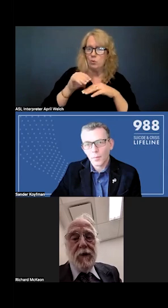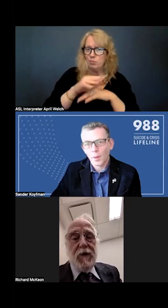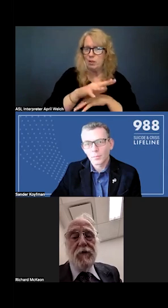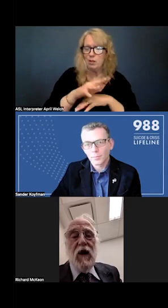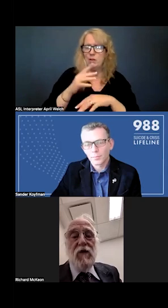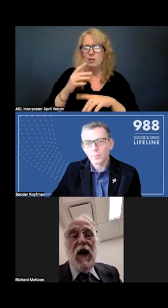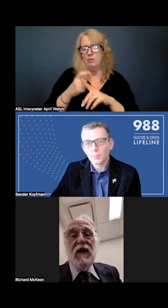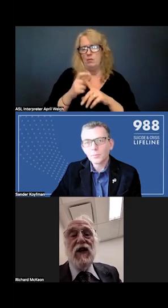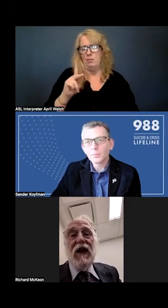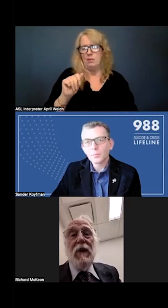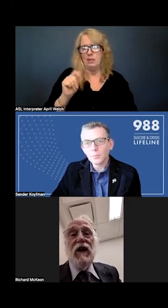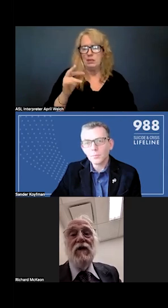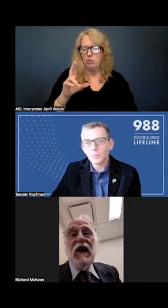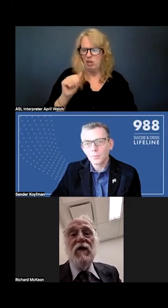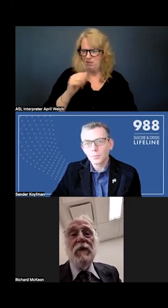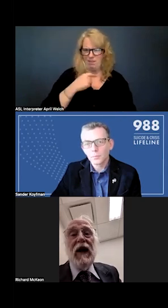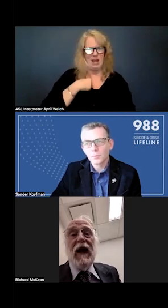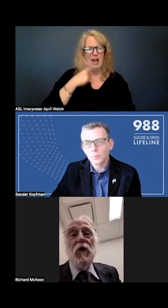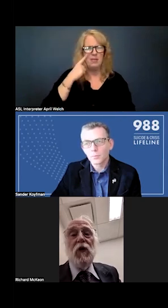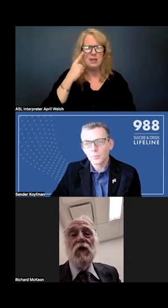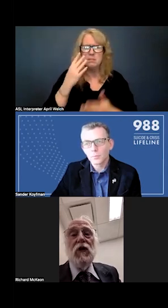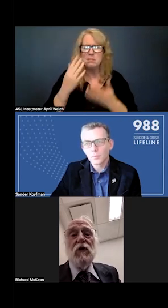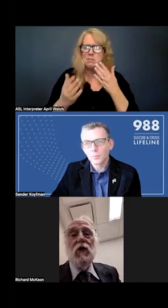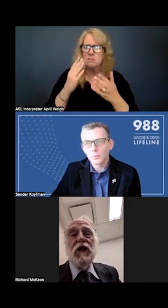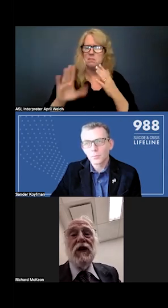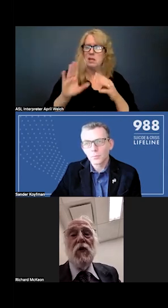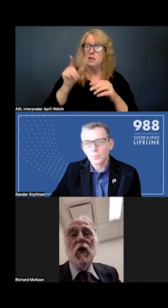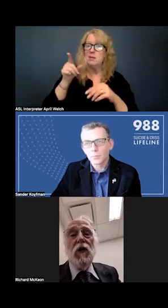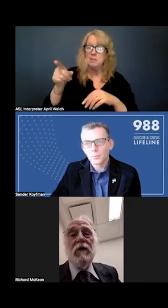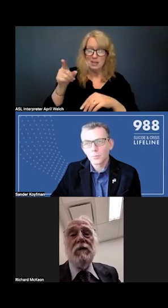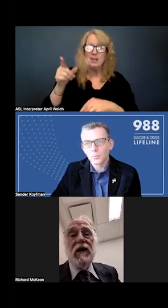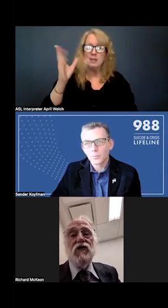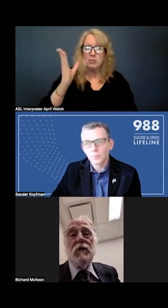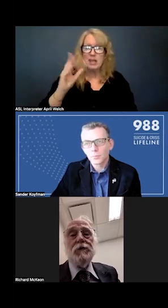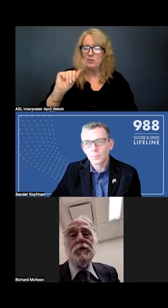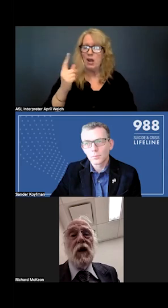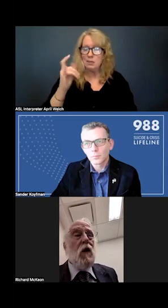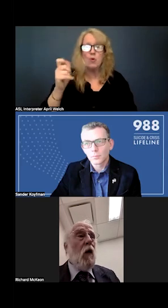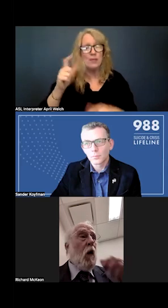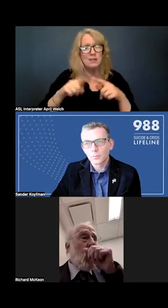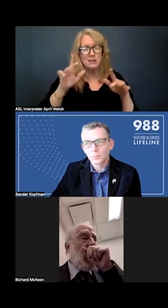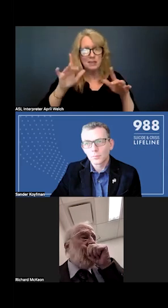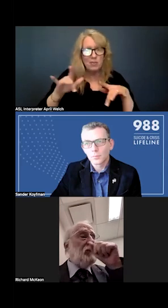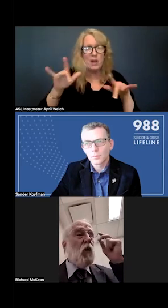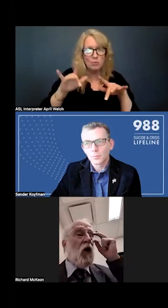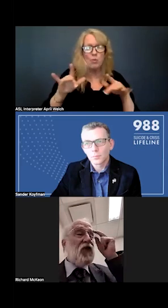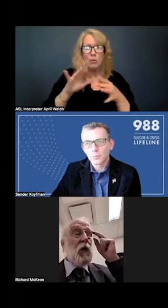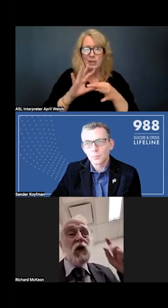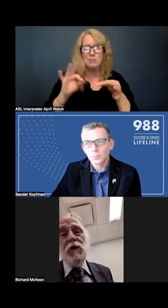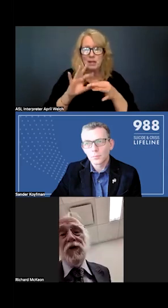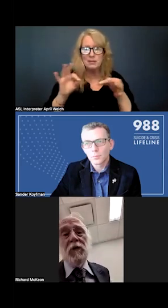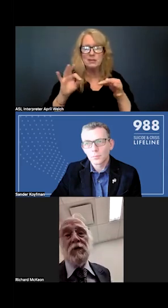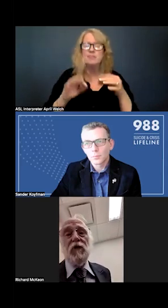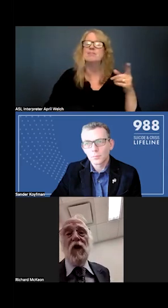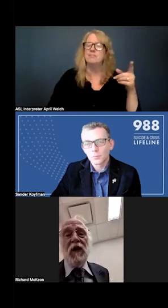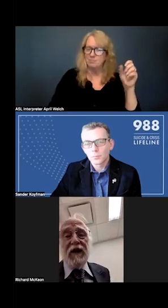Katrina. In fact, I think it might have even been April who did the recorded message. But one thing we